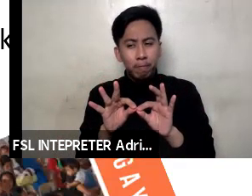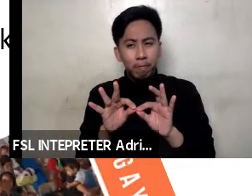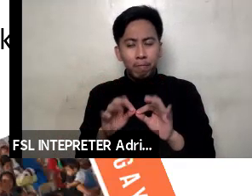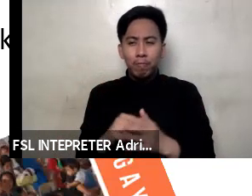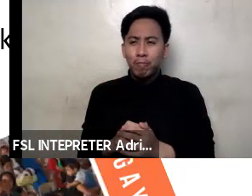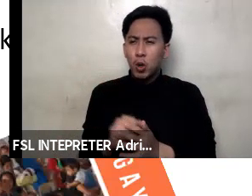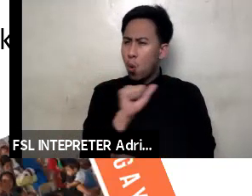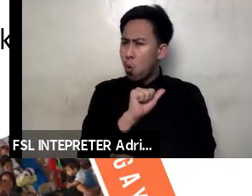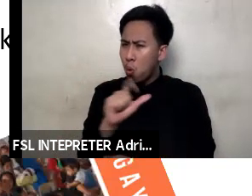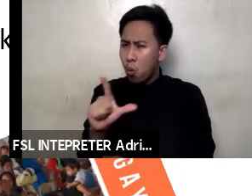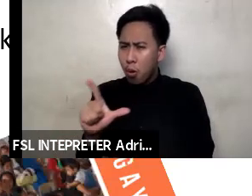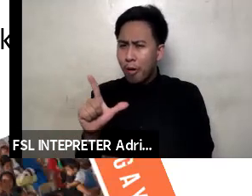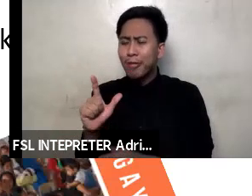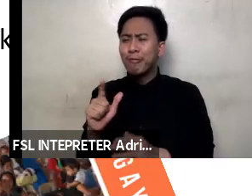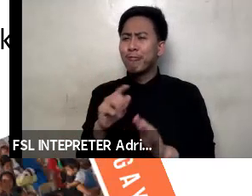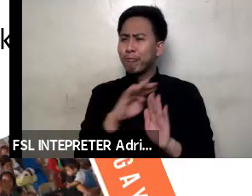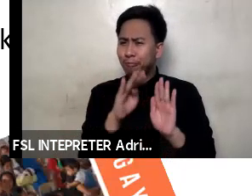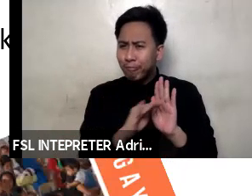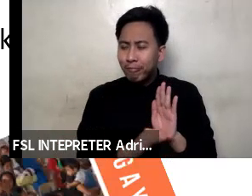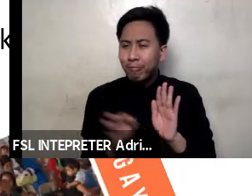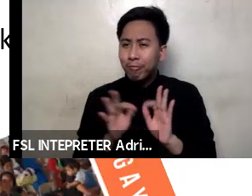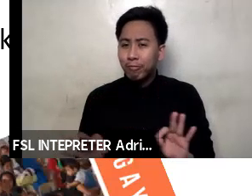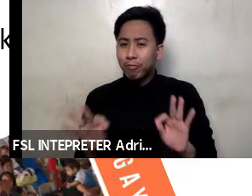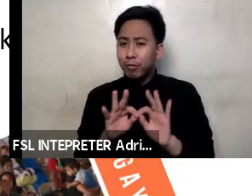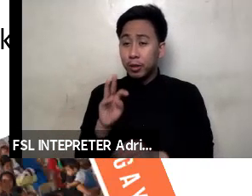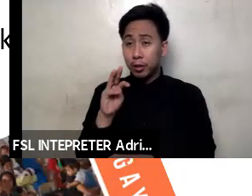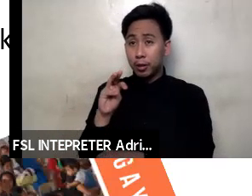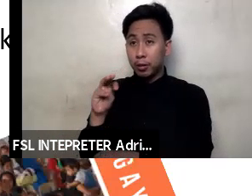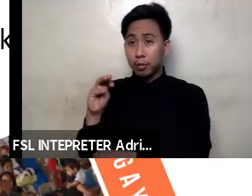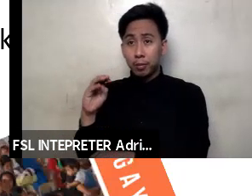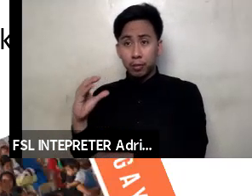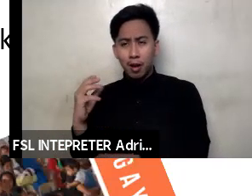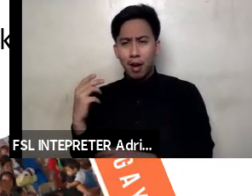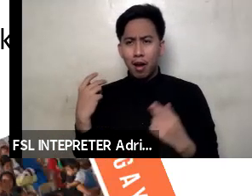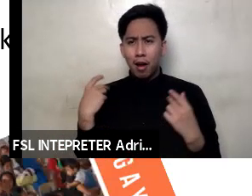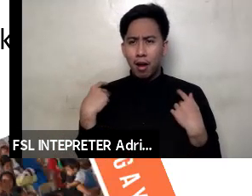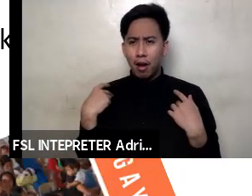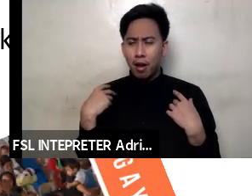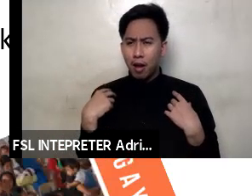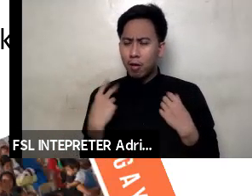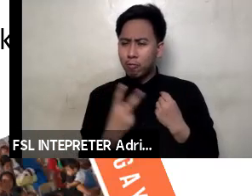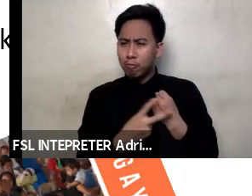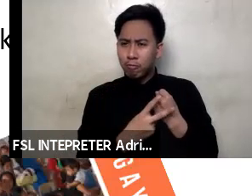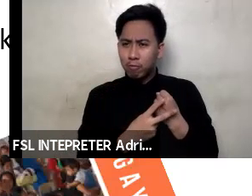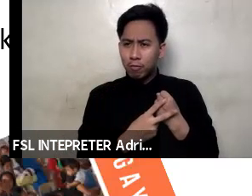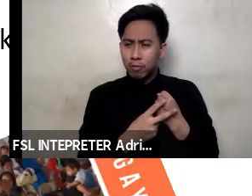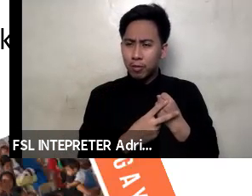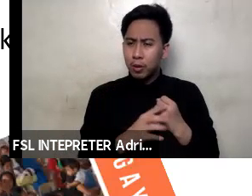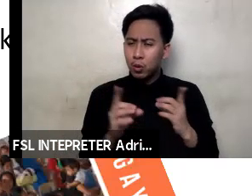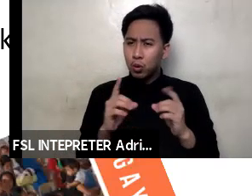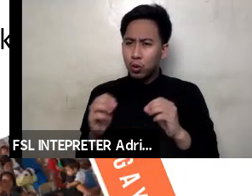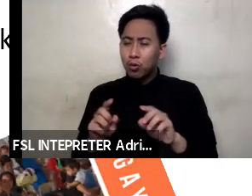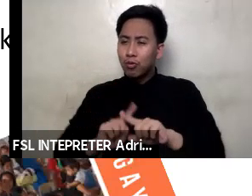all of these are important. In the NNC, they have a compilation of ordinances that has been done in the different